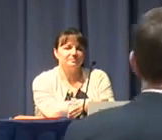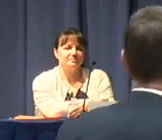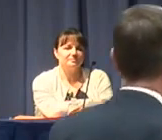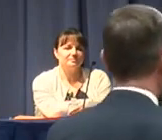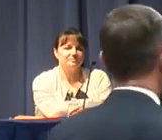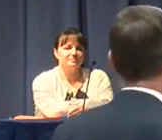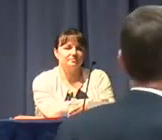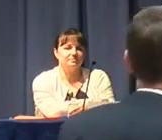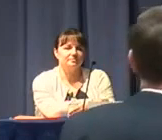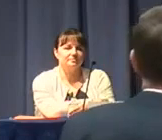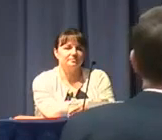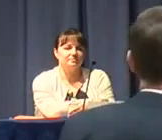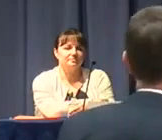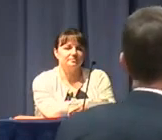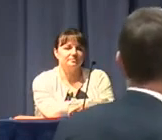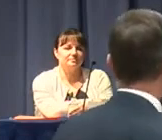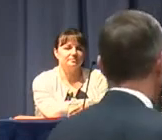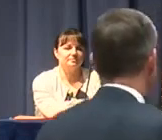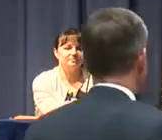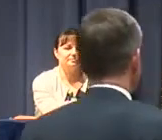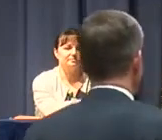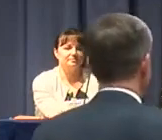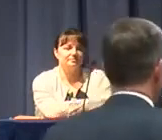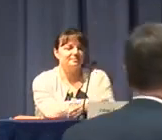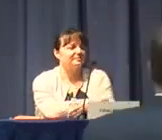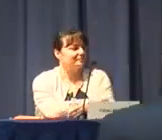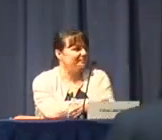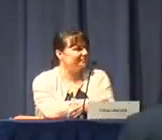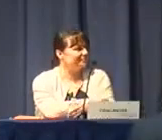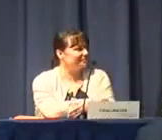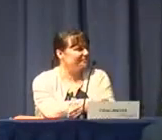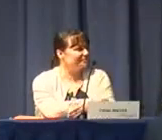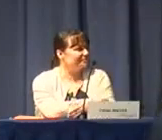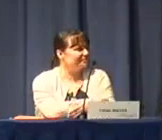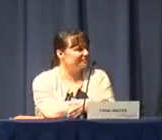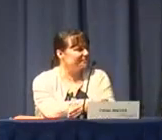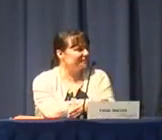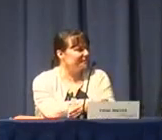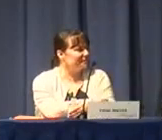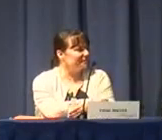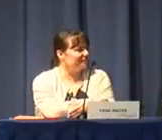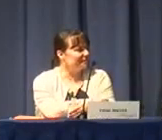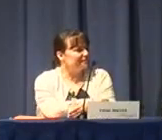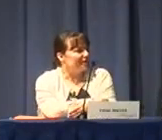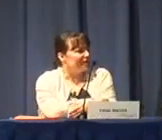and family responses to using AI?